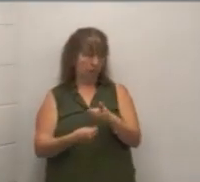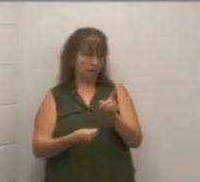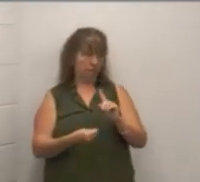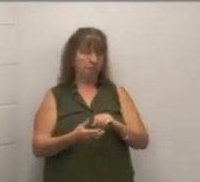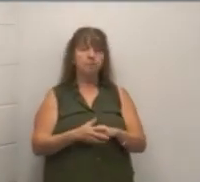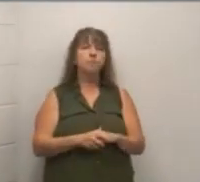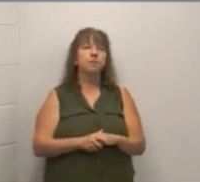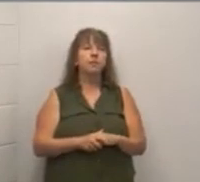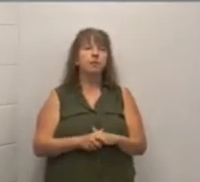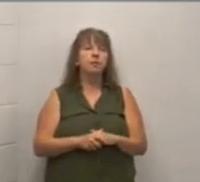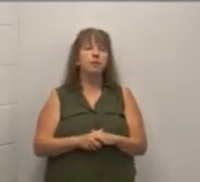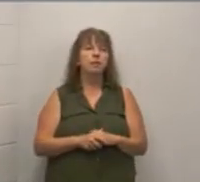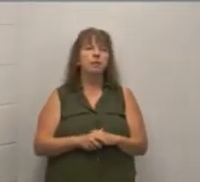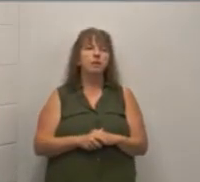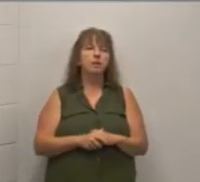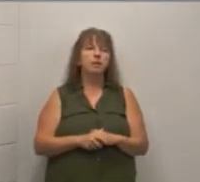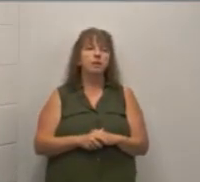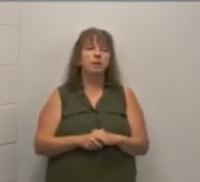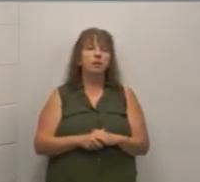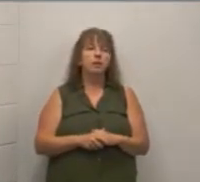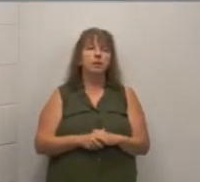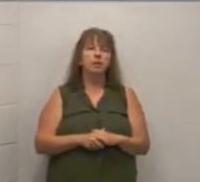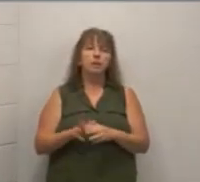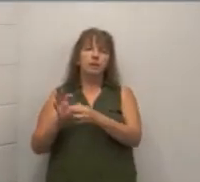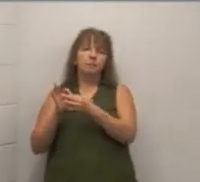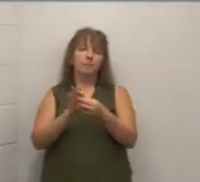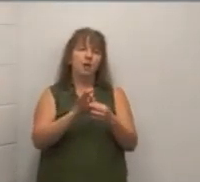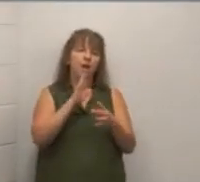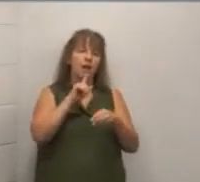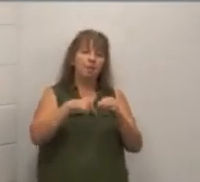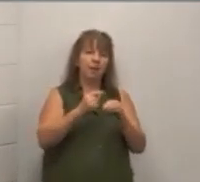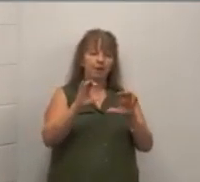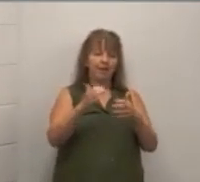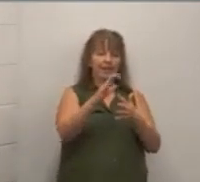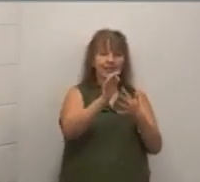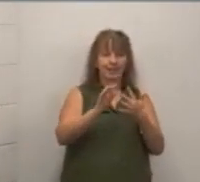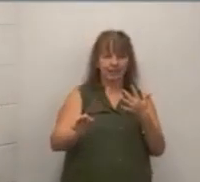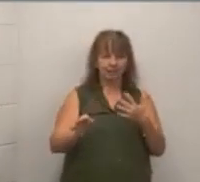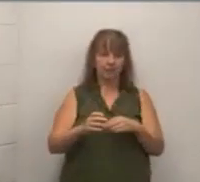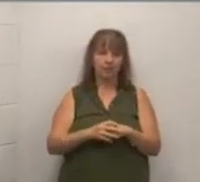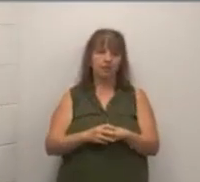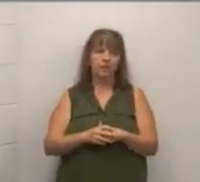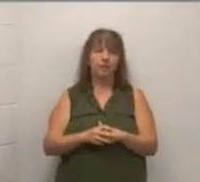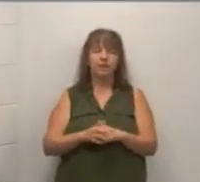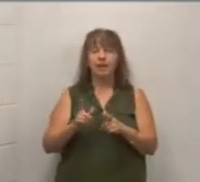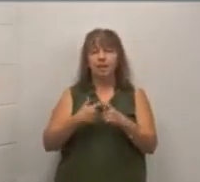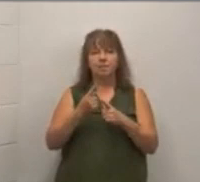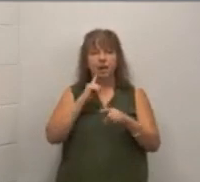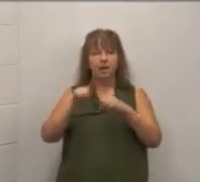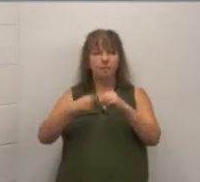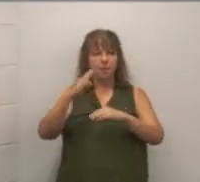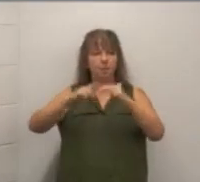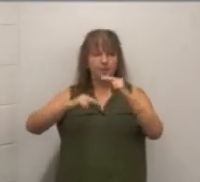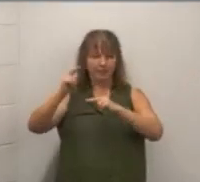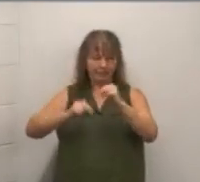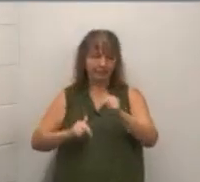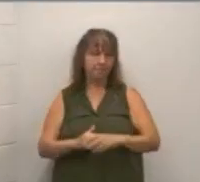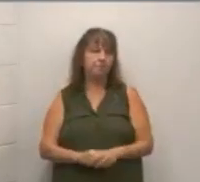Okay, we're going to go into a few questions around electives, and then we're going to get into facilities.